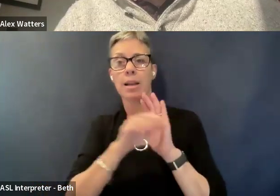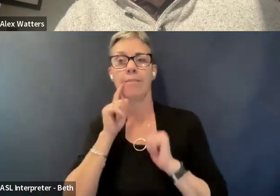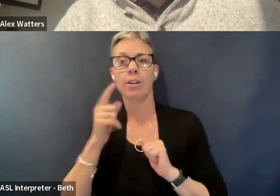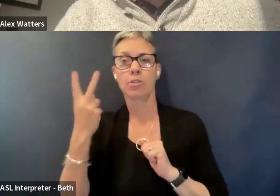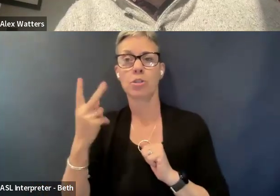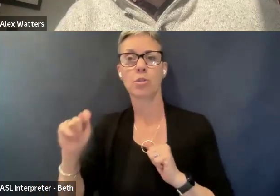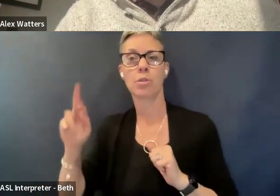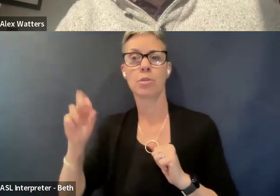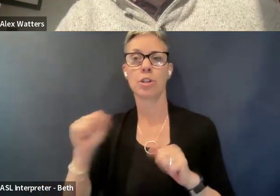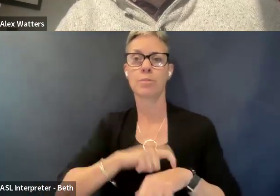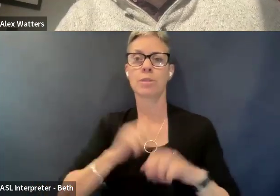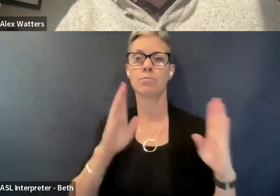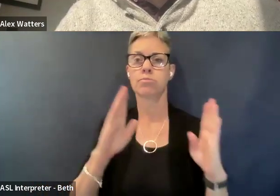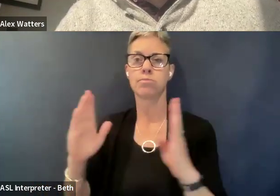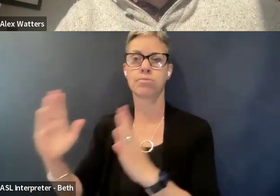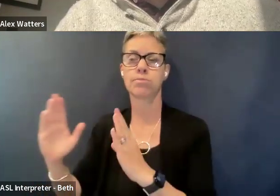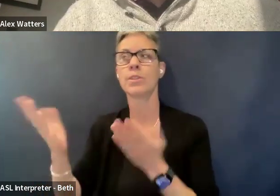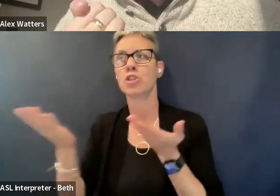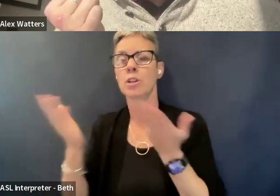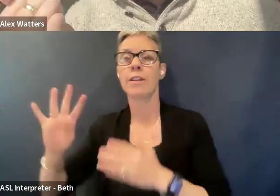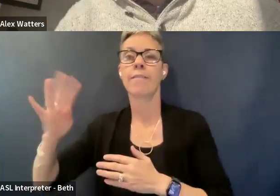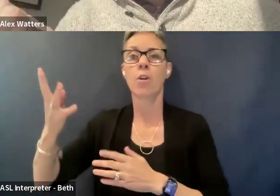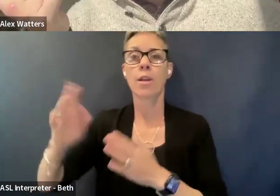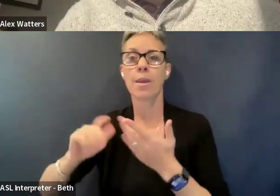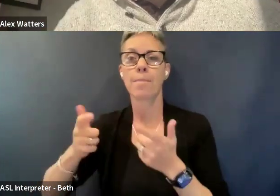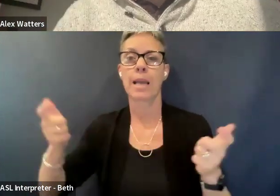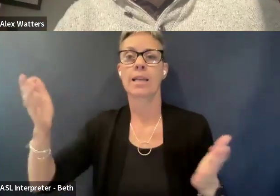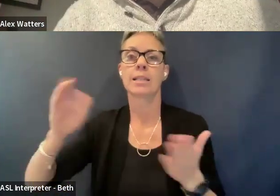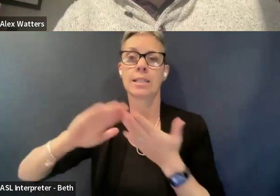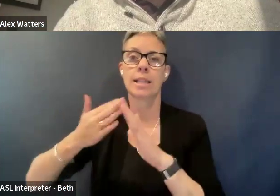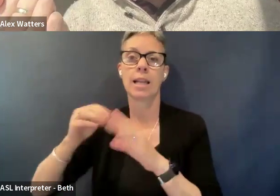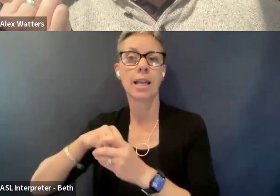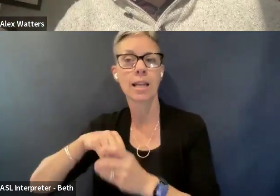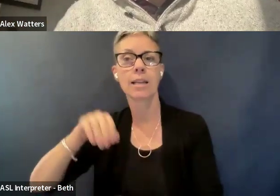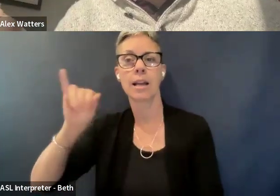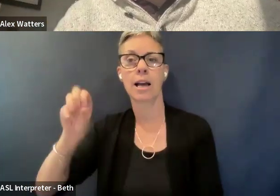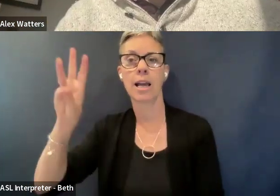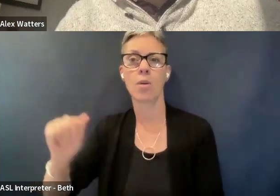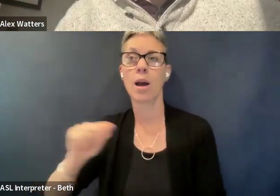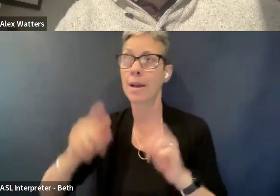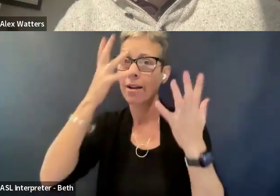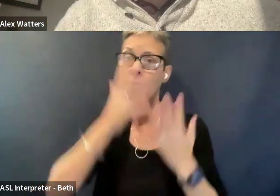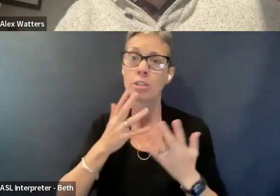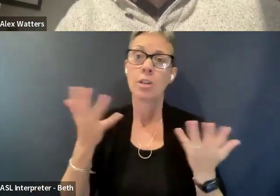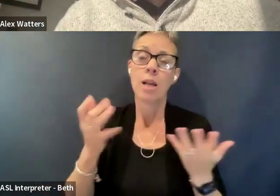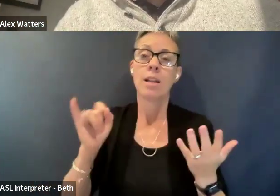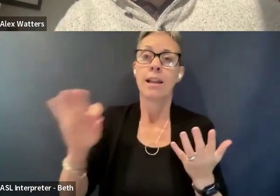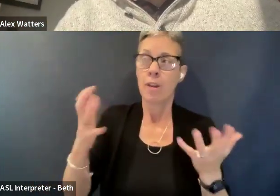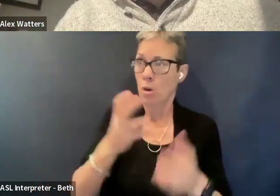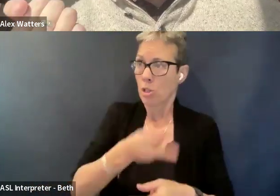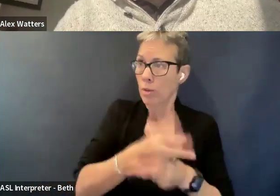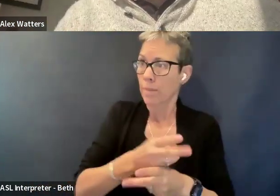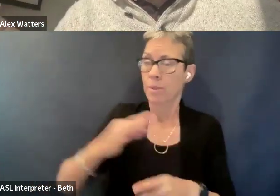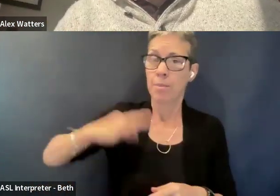now here, serving the fourth largest city in Iowa. But the unfortunate part about this is if I want to keep those benefits,